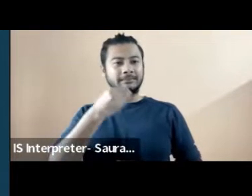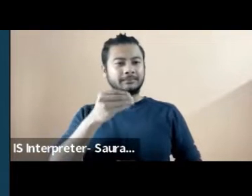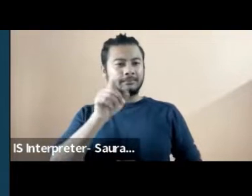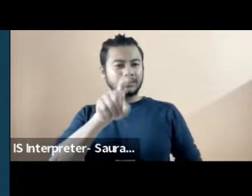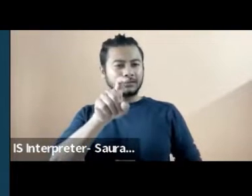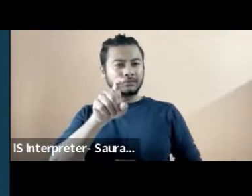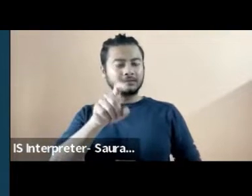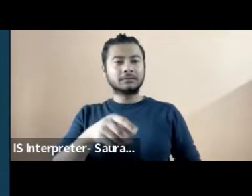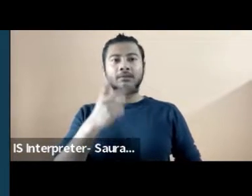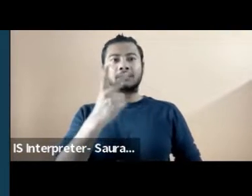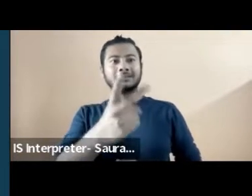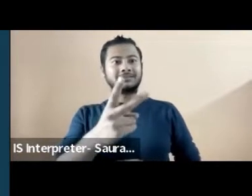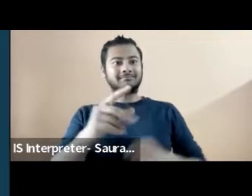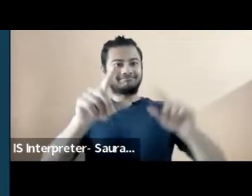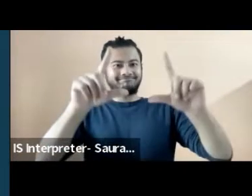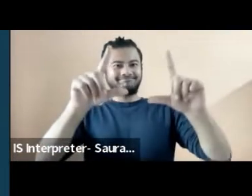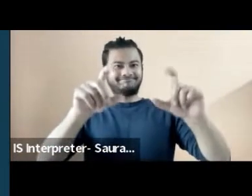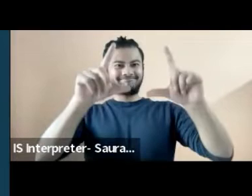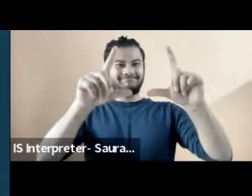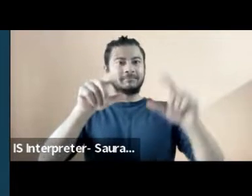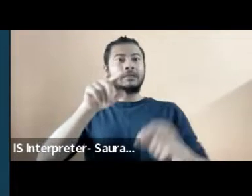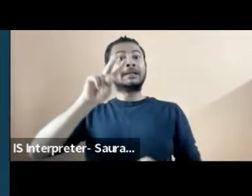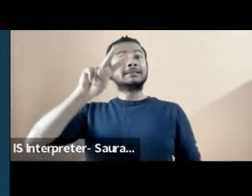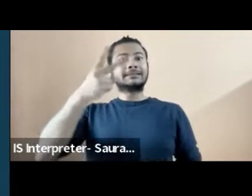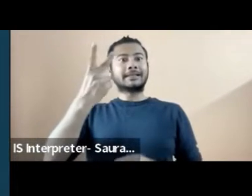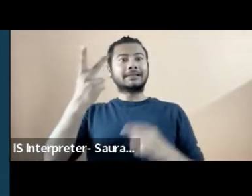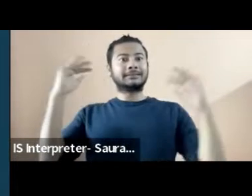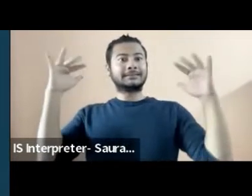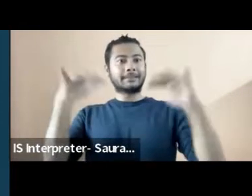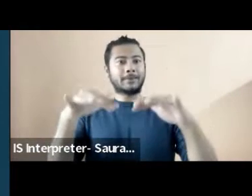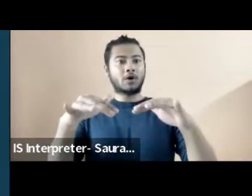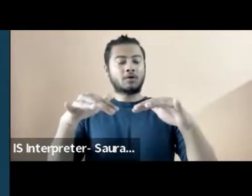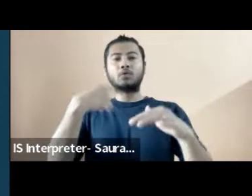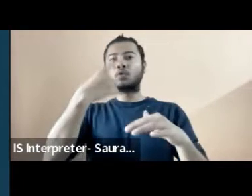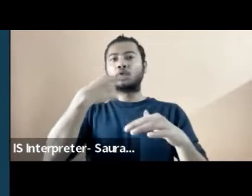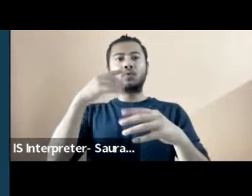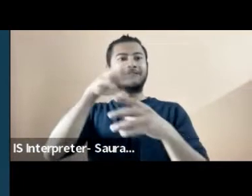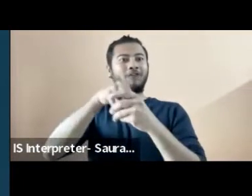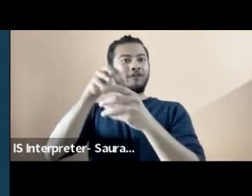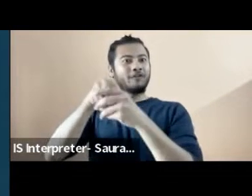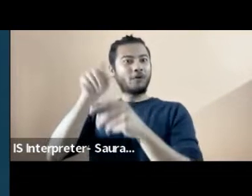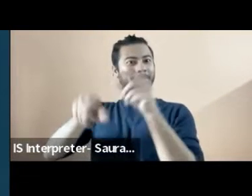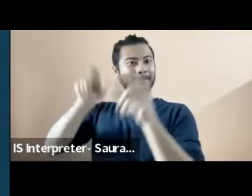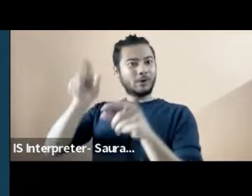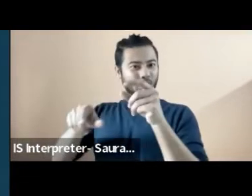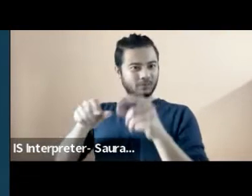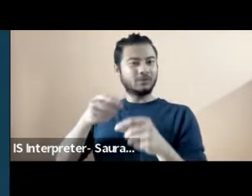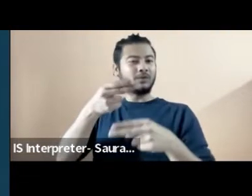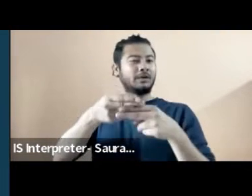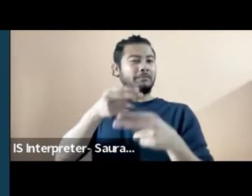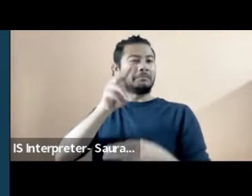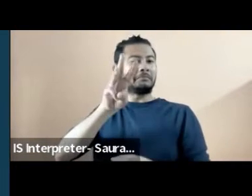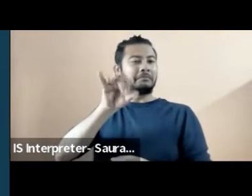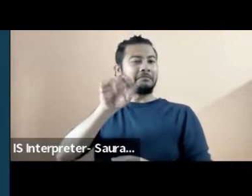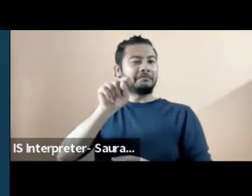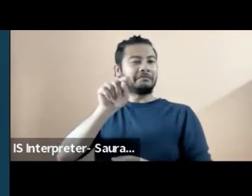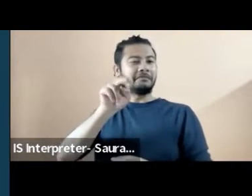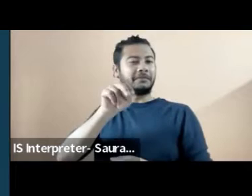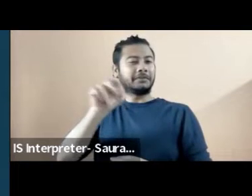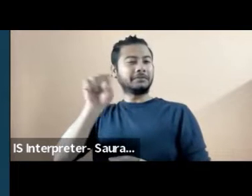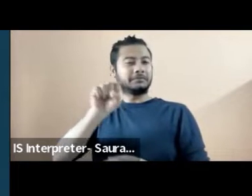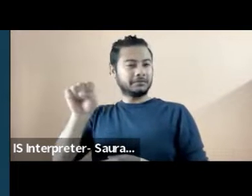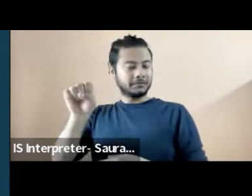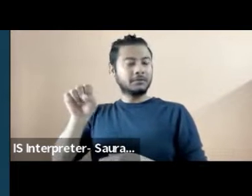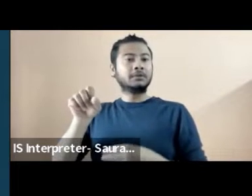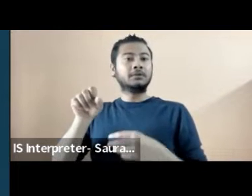so this is a screenshot from the second witness seminar we had. And then you will see with the next click, the 2